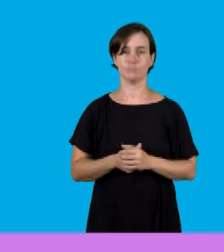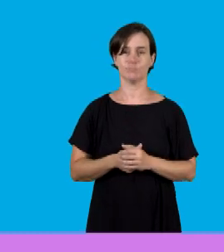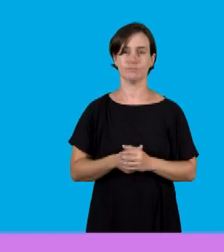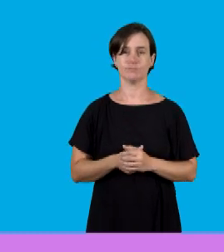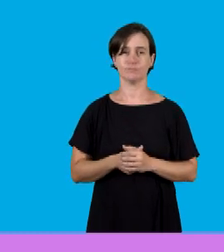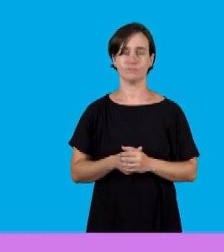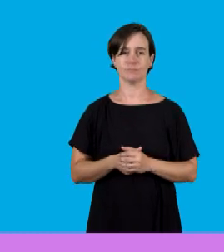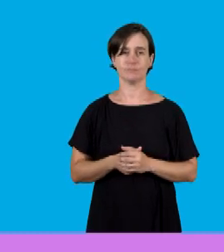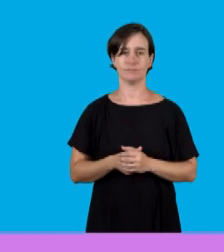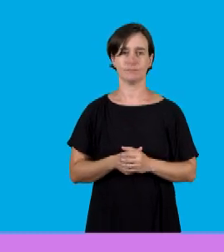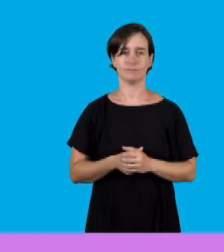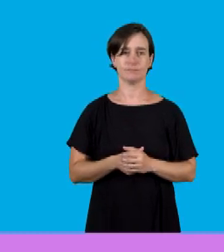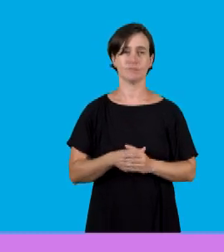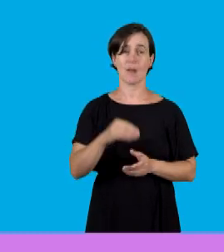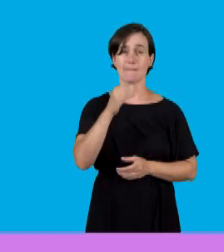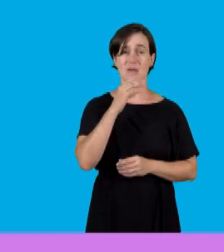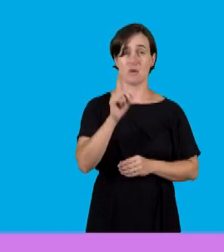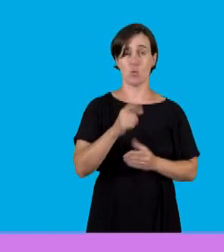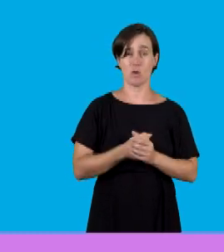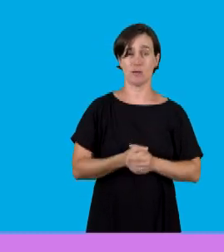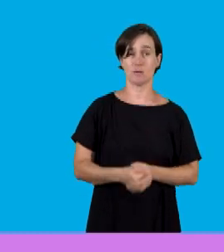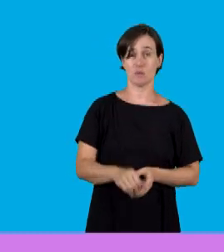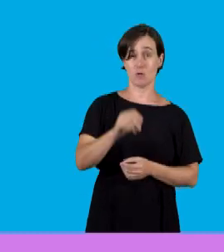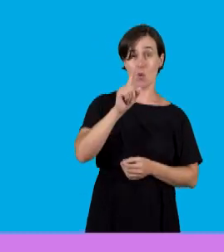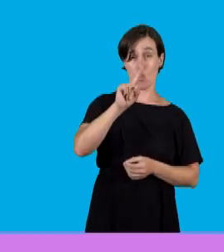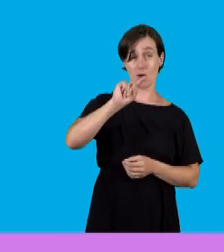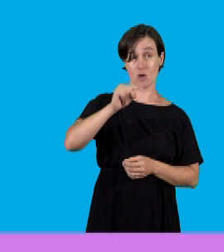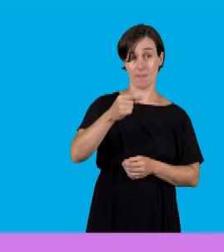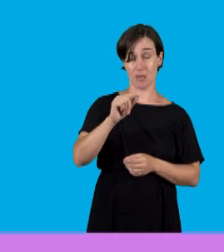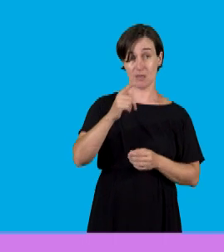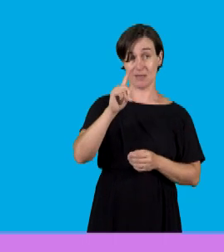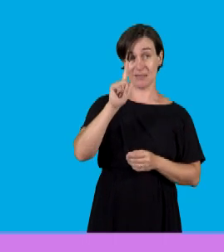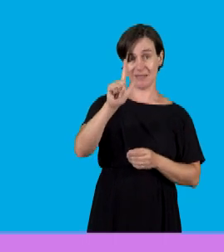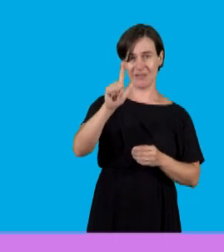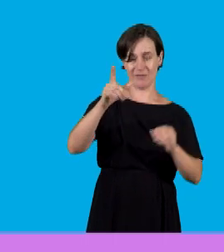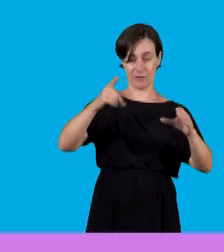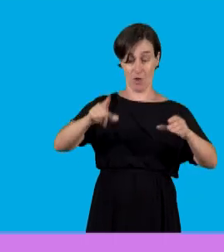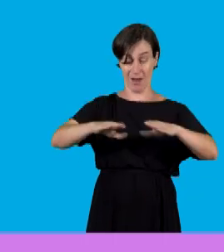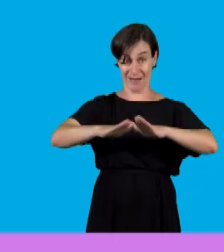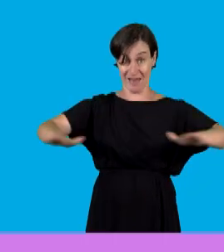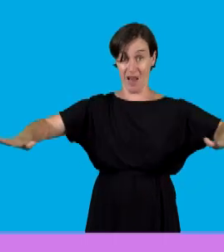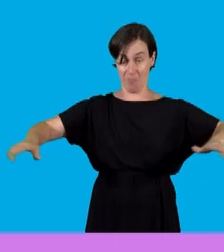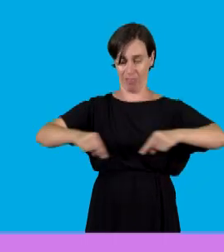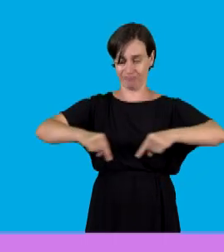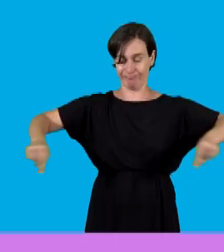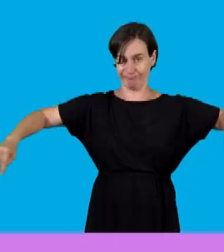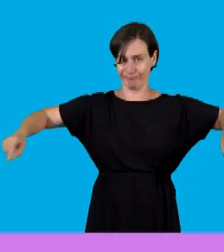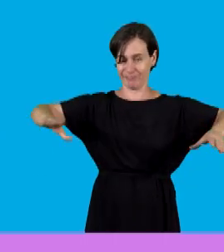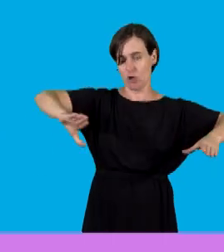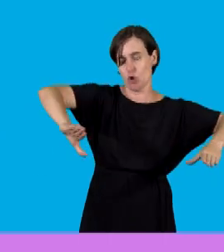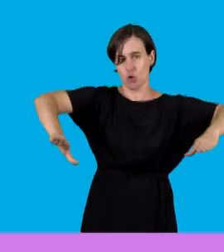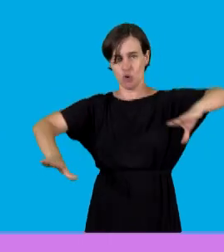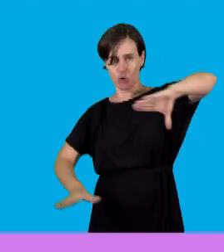So it means the 1.77 now, it will be placed now in this form. So the table will be positioned in